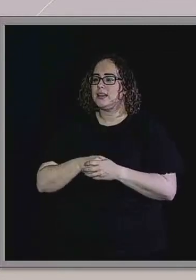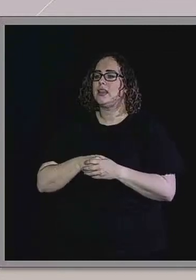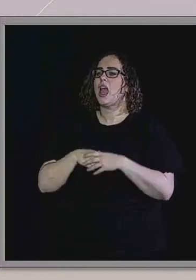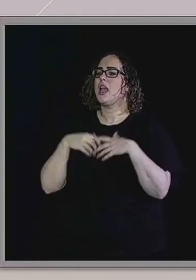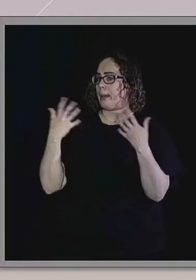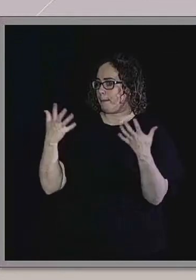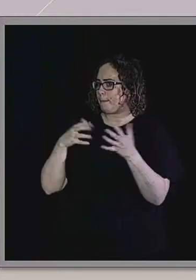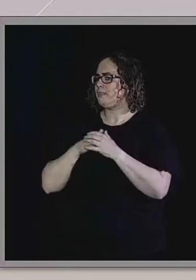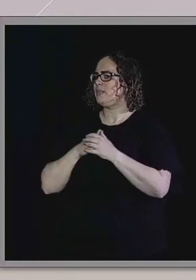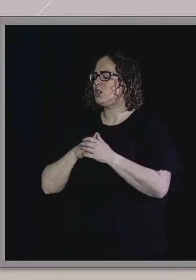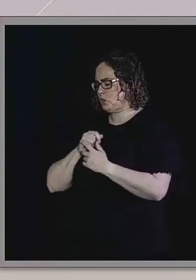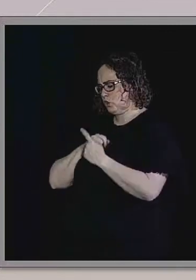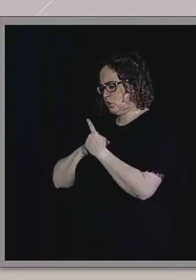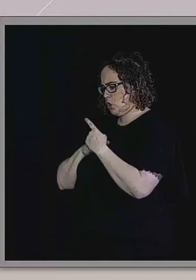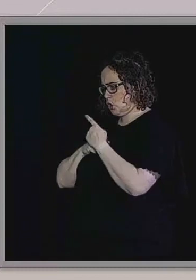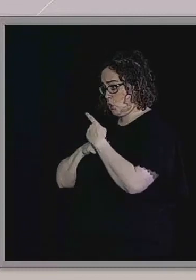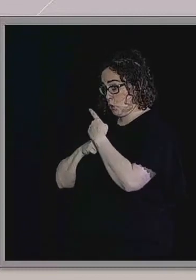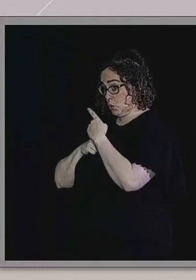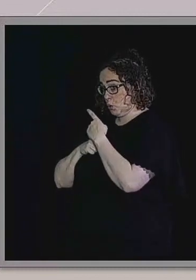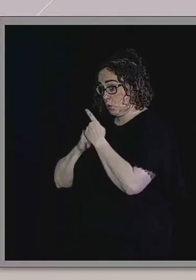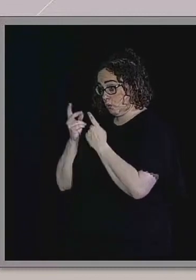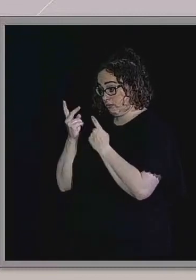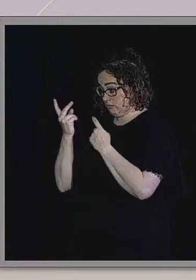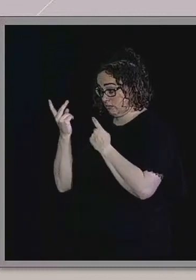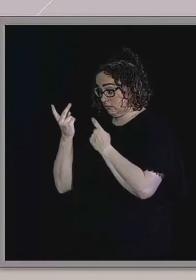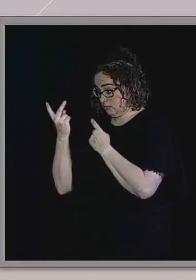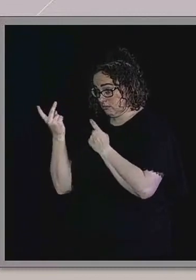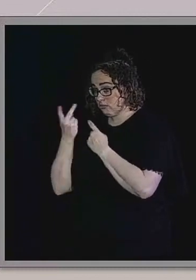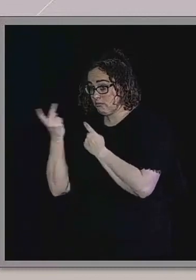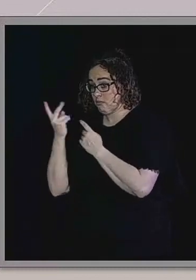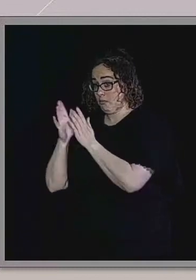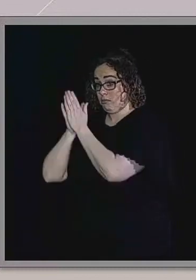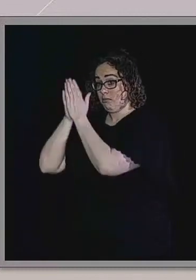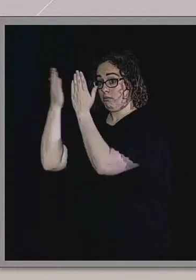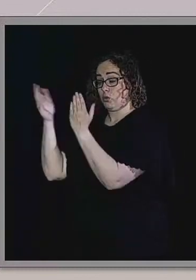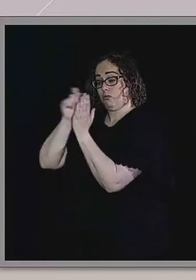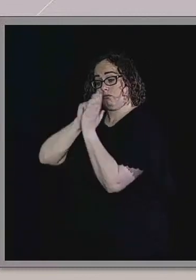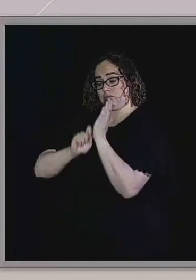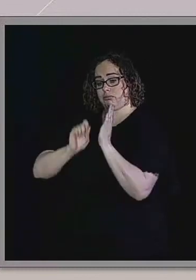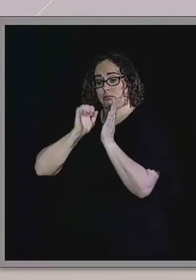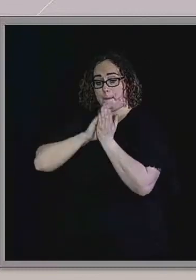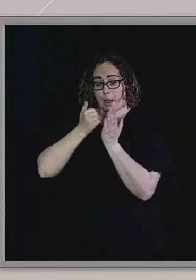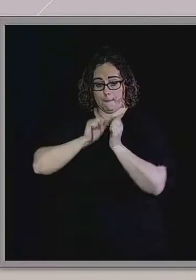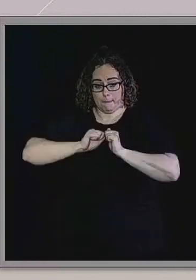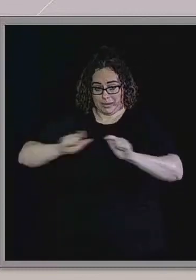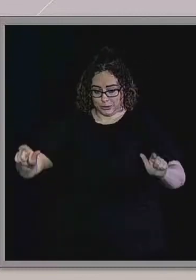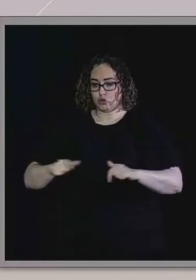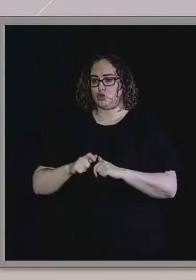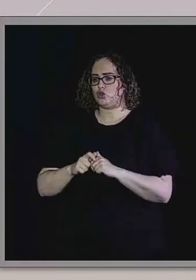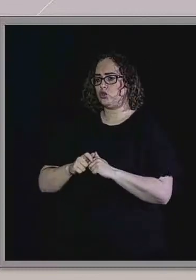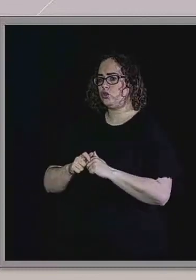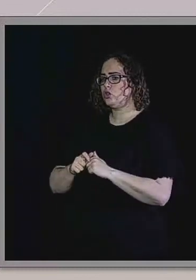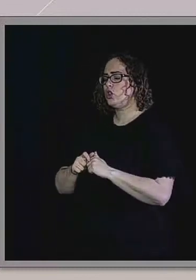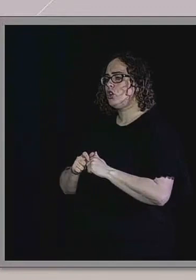Since you have published the book, and this is a question to both Michael and Paul, have you had